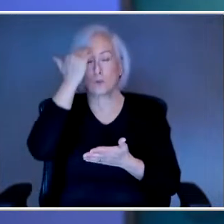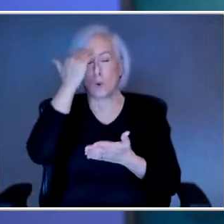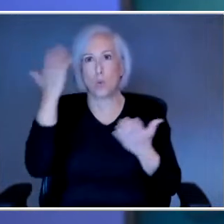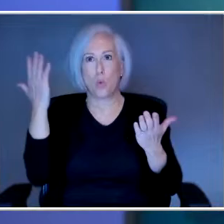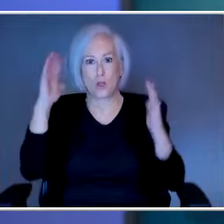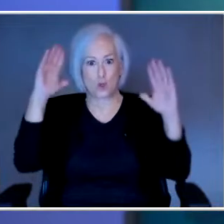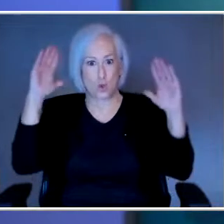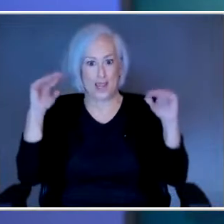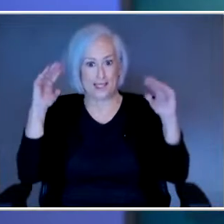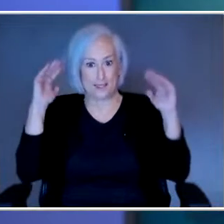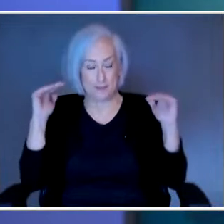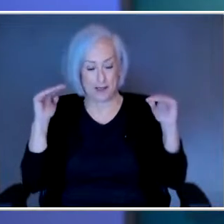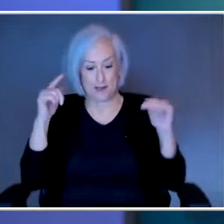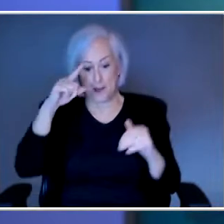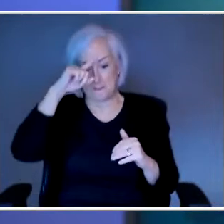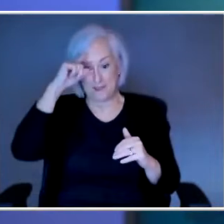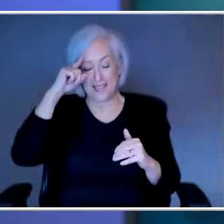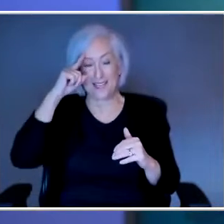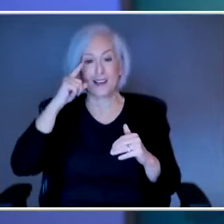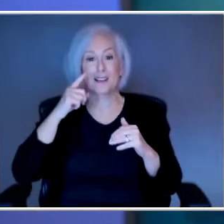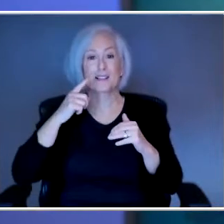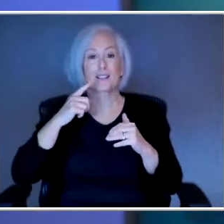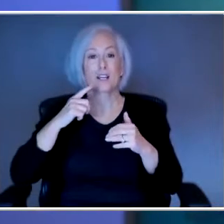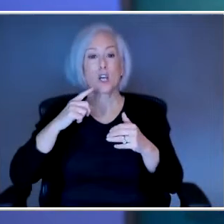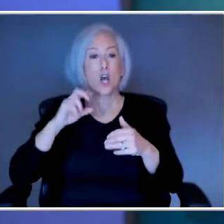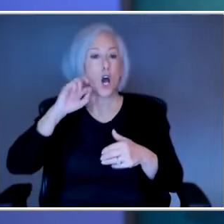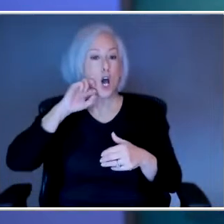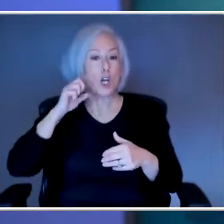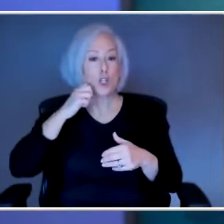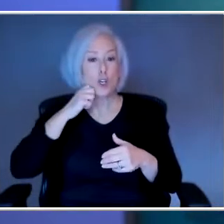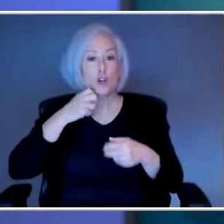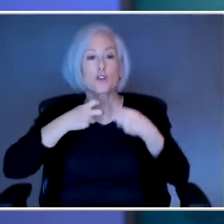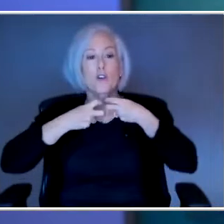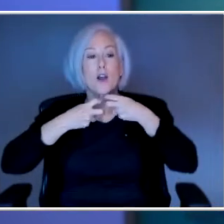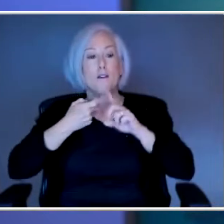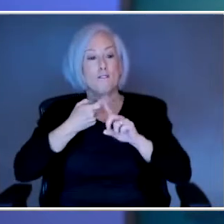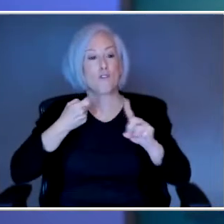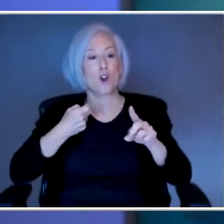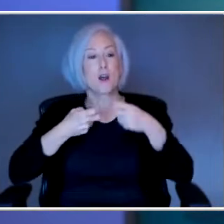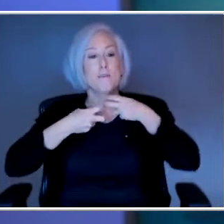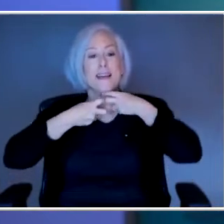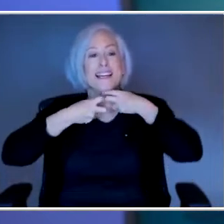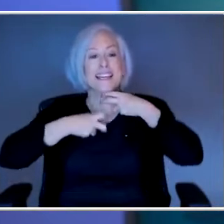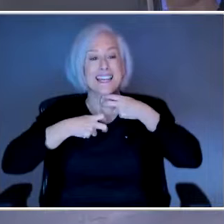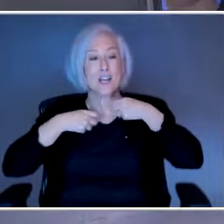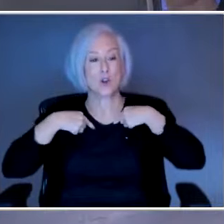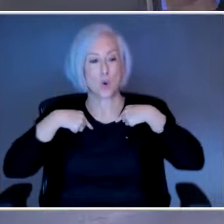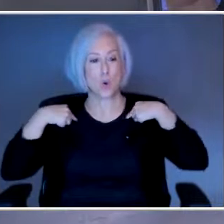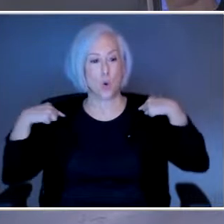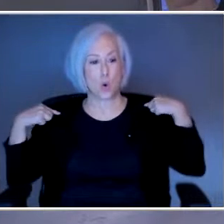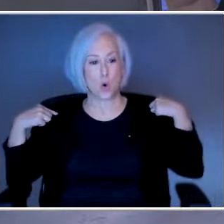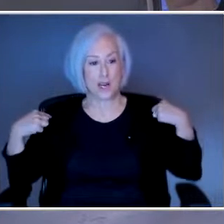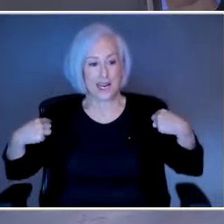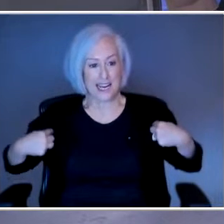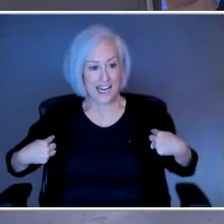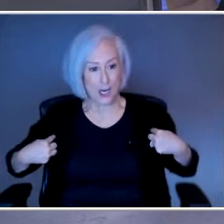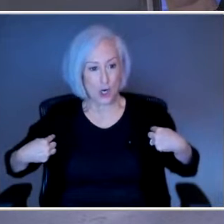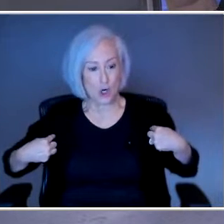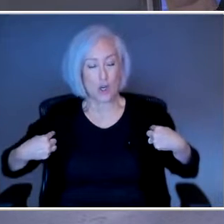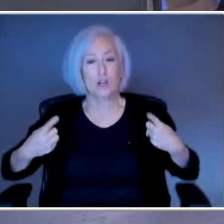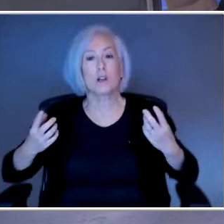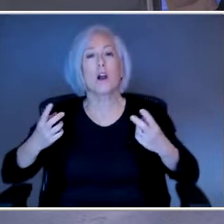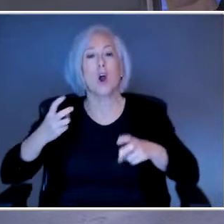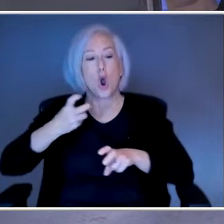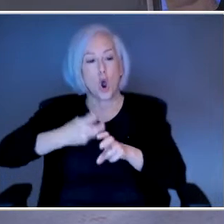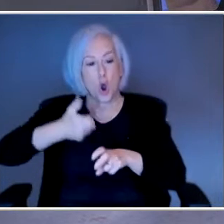of the spine or other places is not always possible, and certainly a lot more difficult. Anything we can do in our